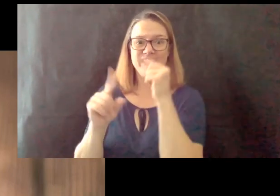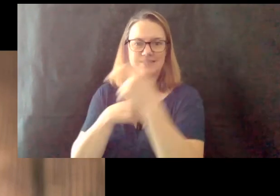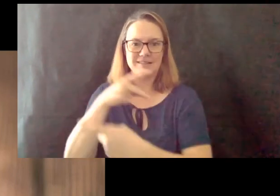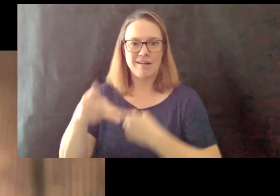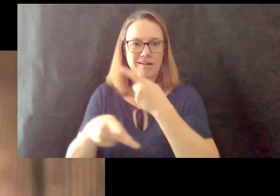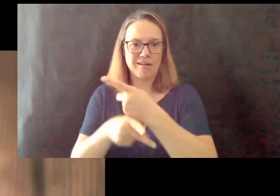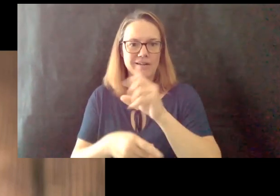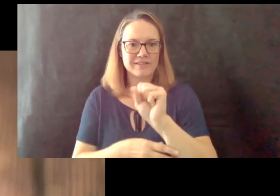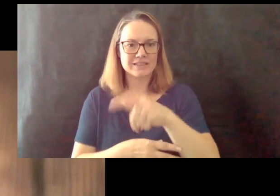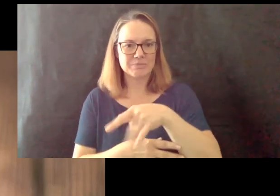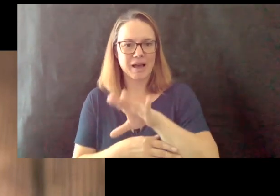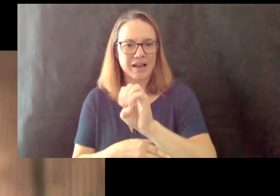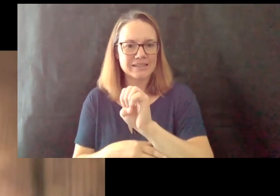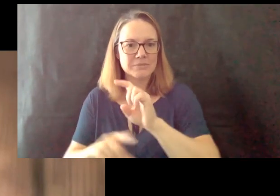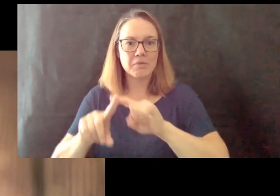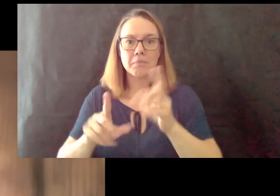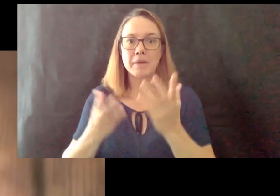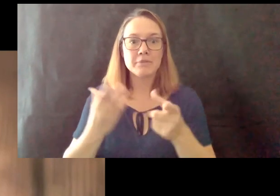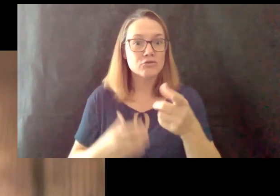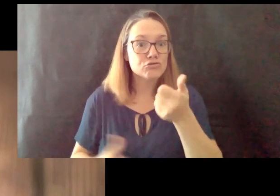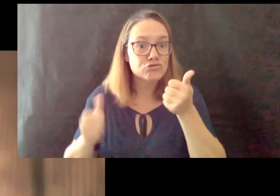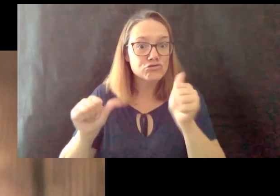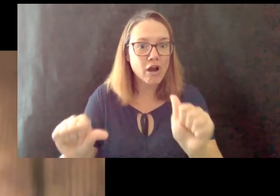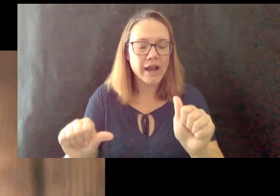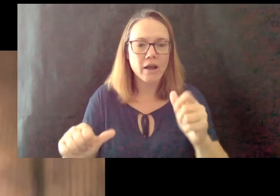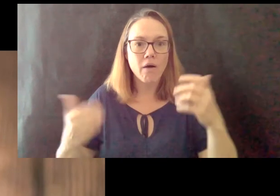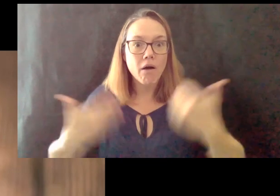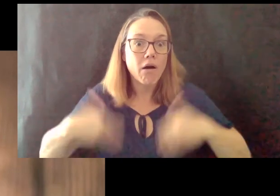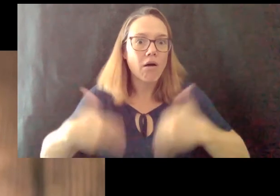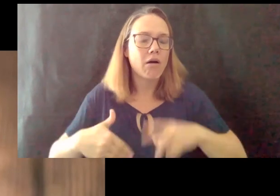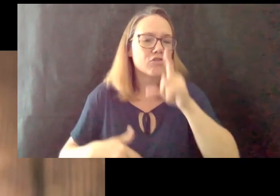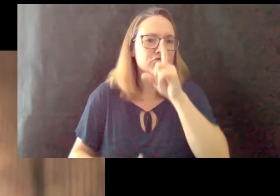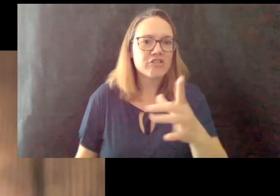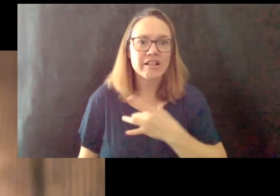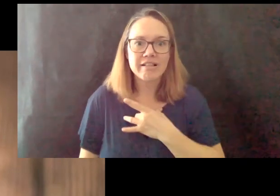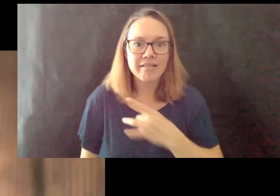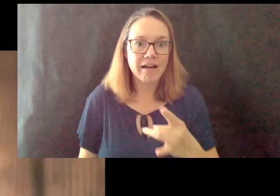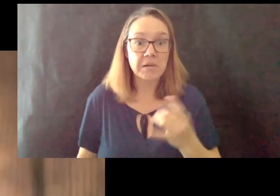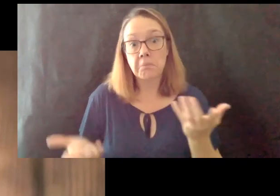even considered, and it could be your spice of life, you know, who knows.